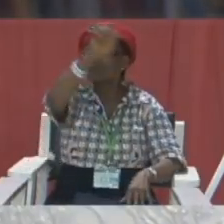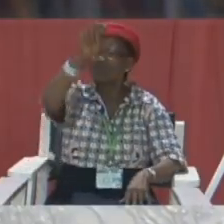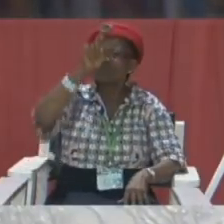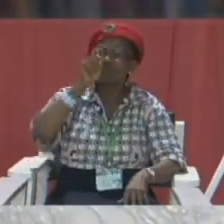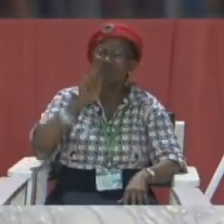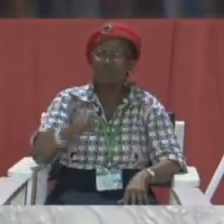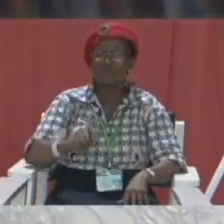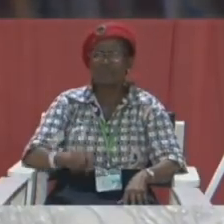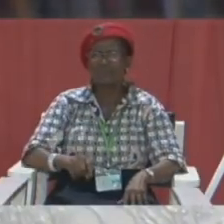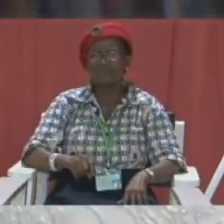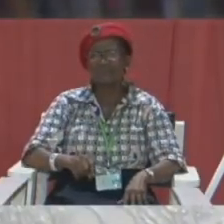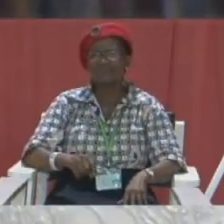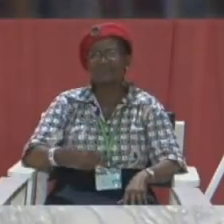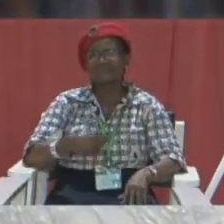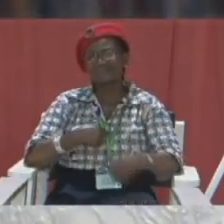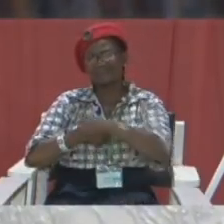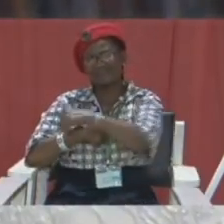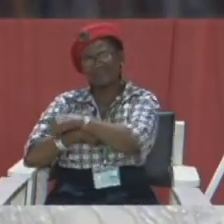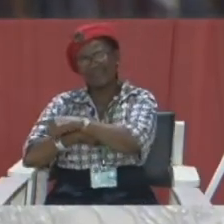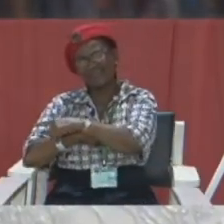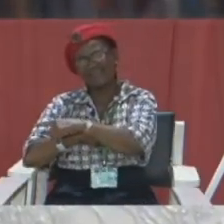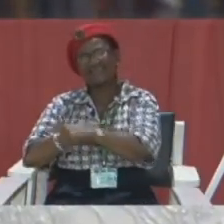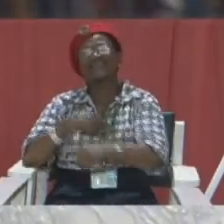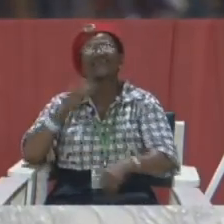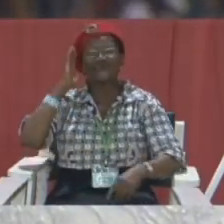So I will give you one very soon. Amen.